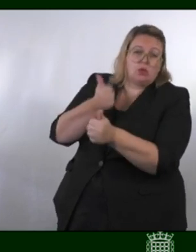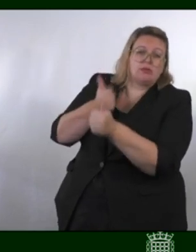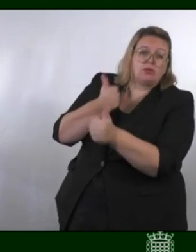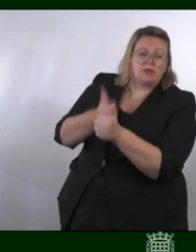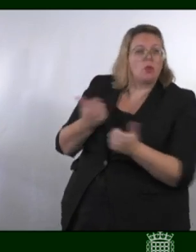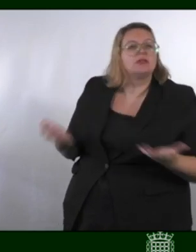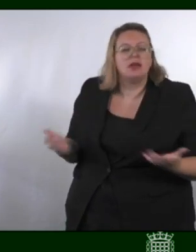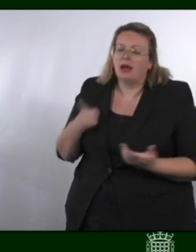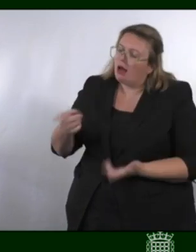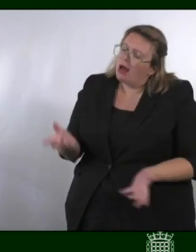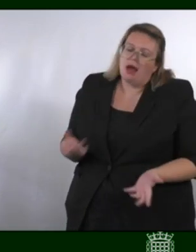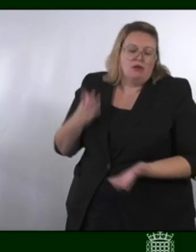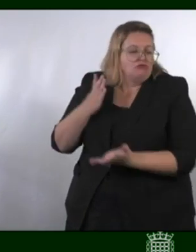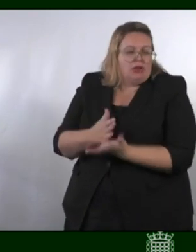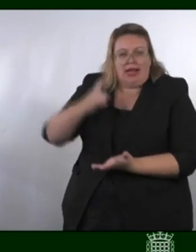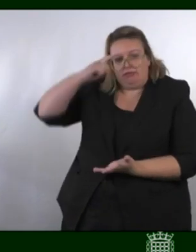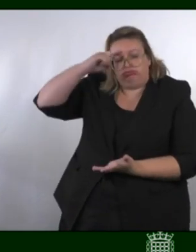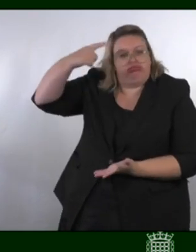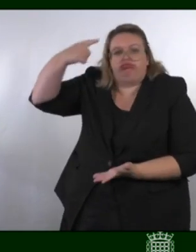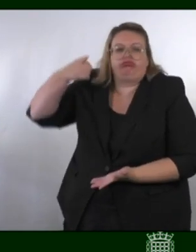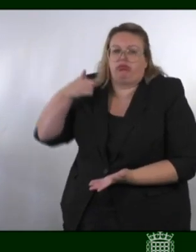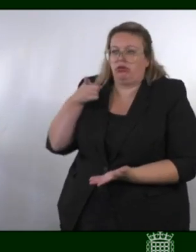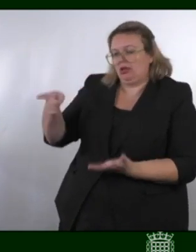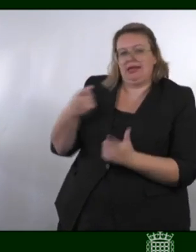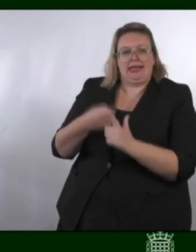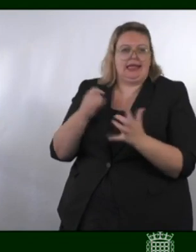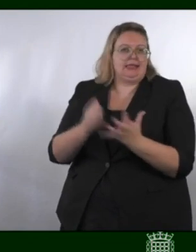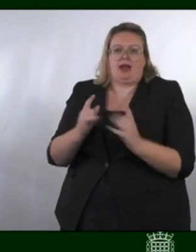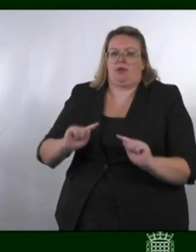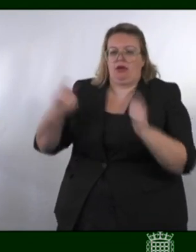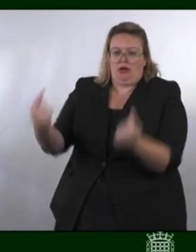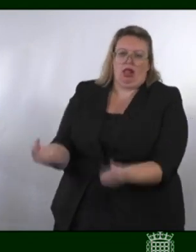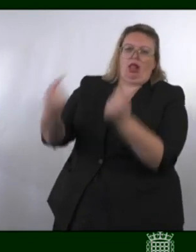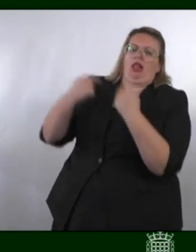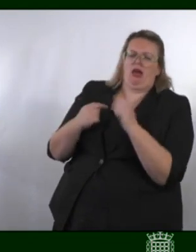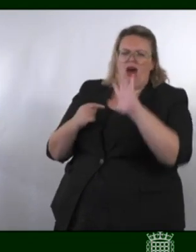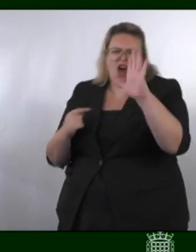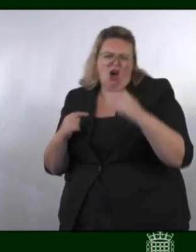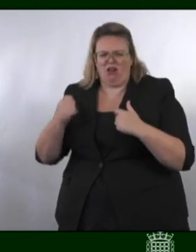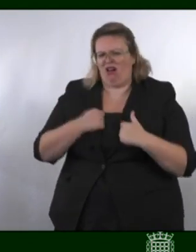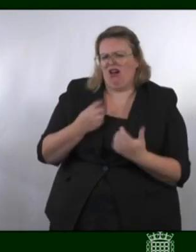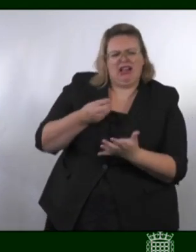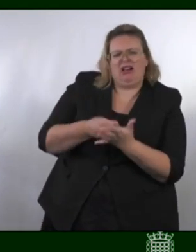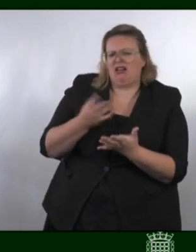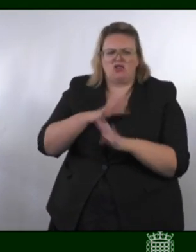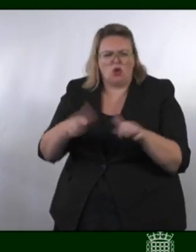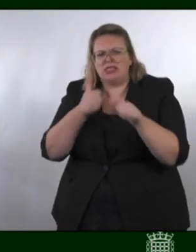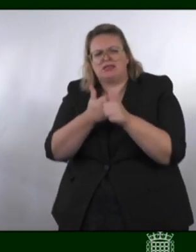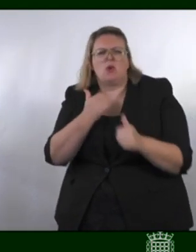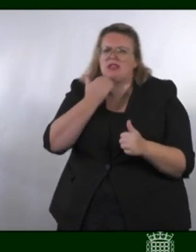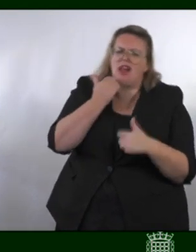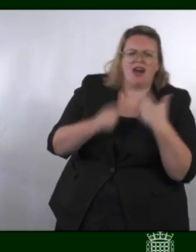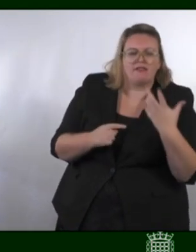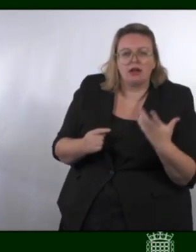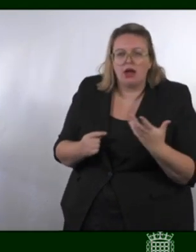of absurdity, Mr. Speaker, that he stands up and attacks the economic consequences of the measures that we're obliged to take across